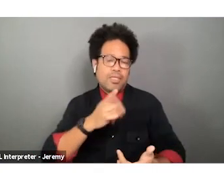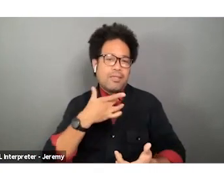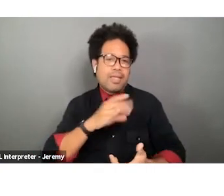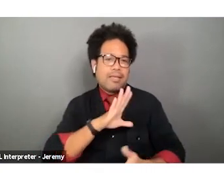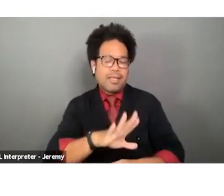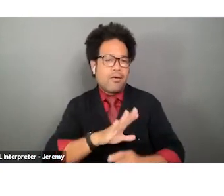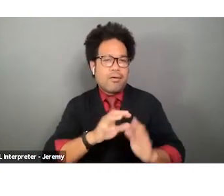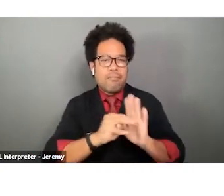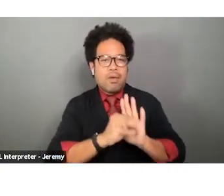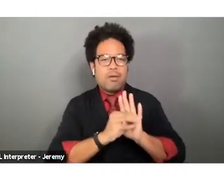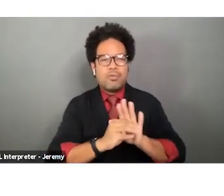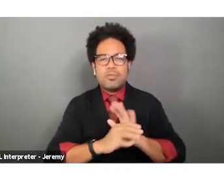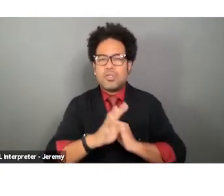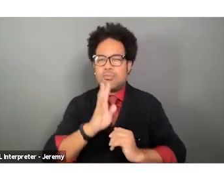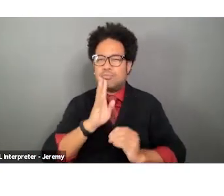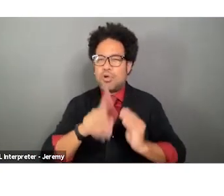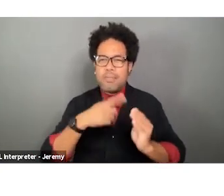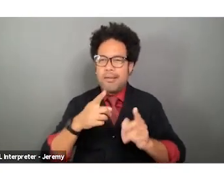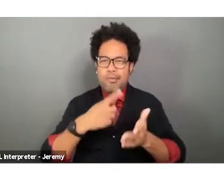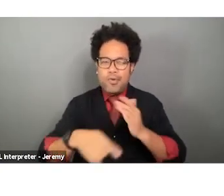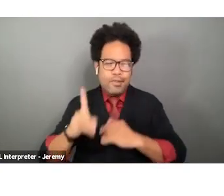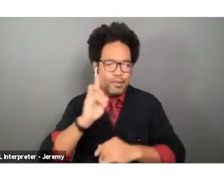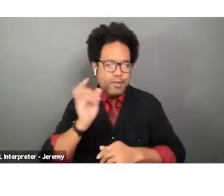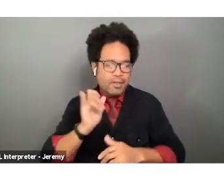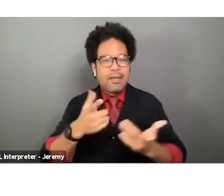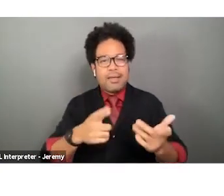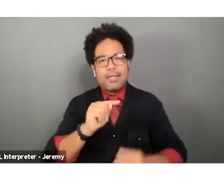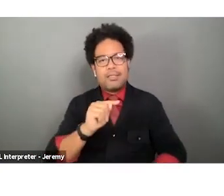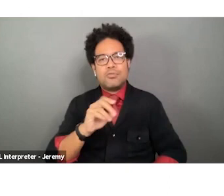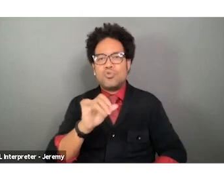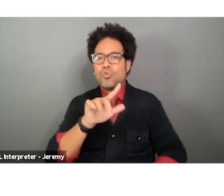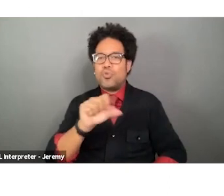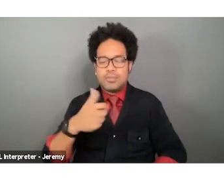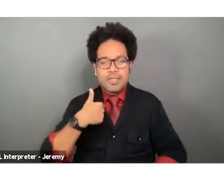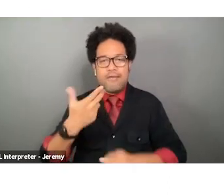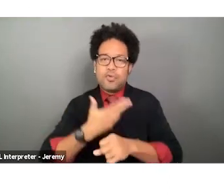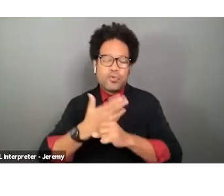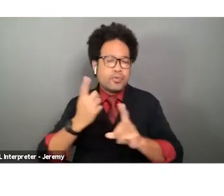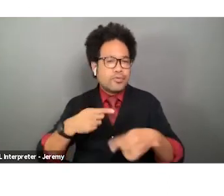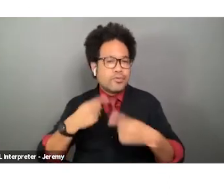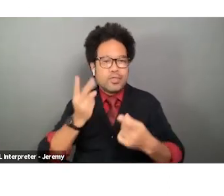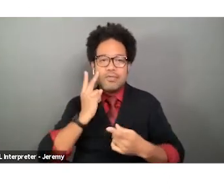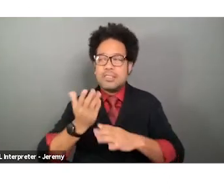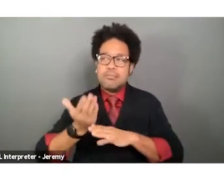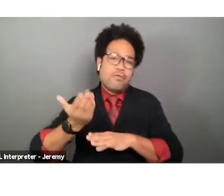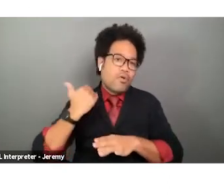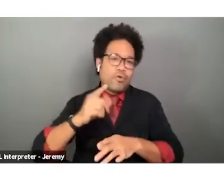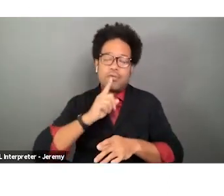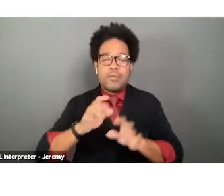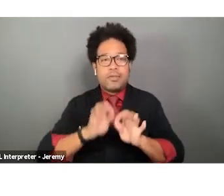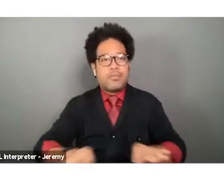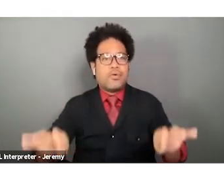let's talk about what this looks like and tools that I have definitely used or have seen in the past that I think are really